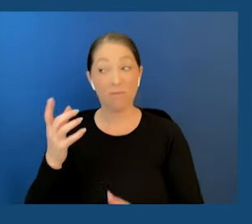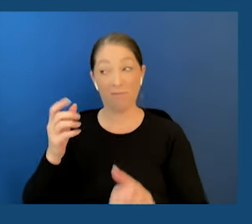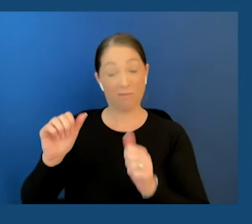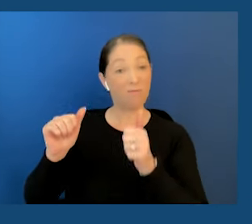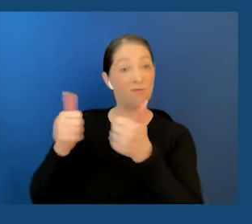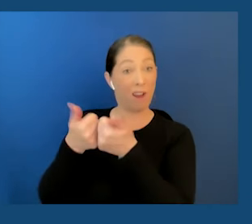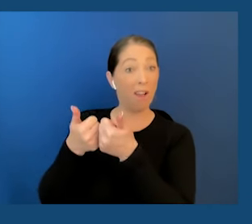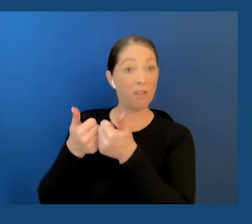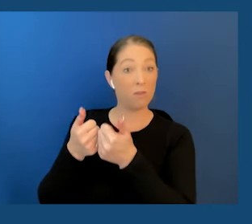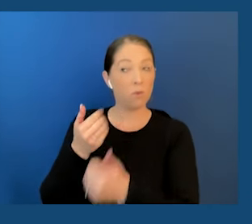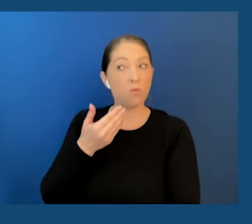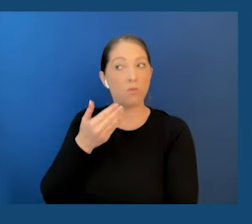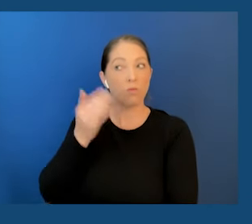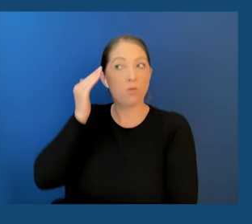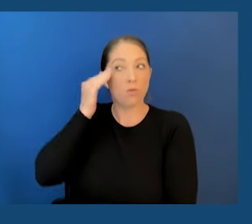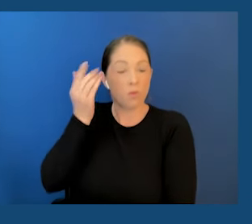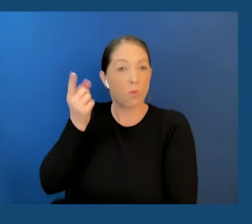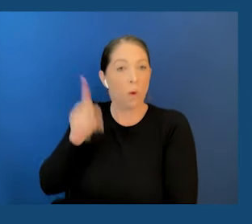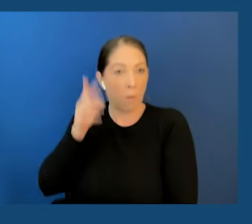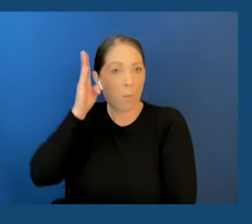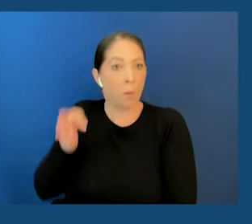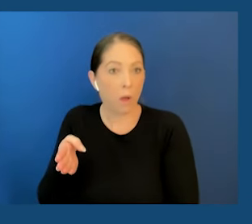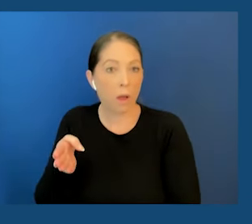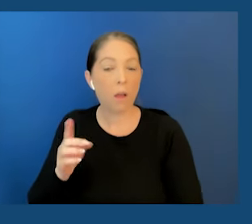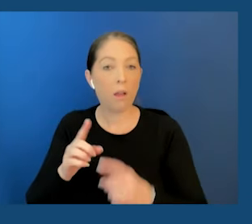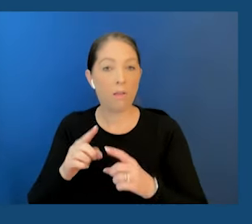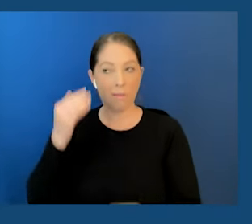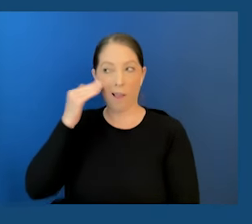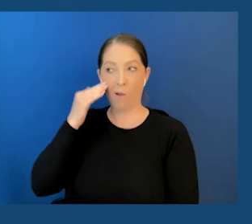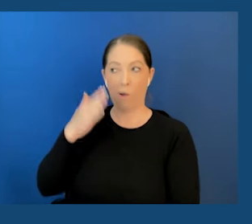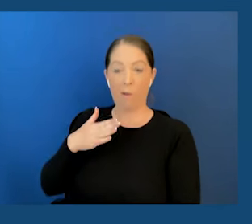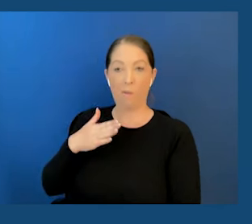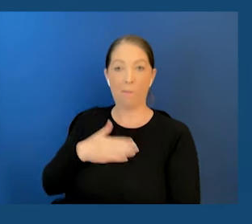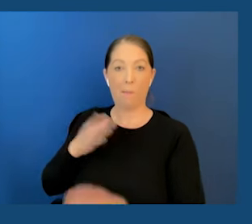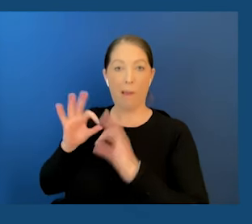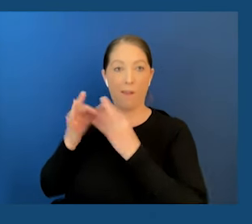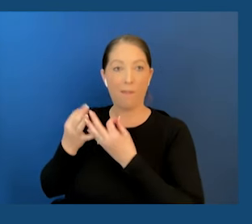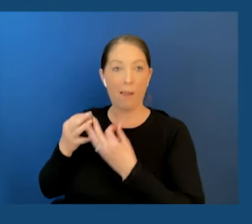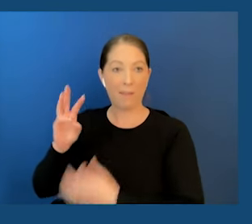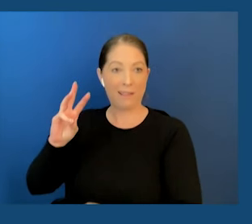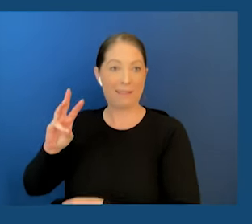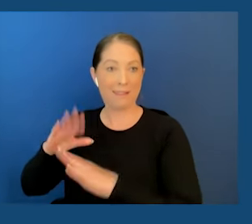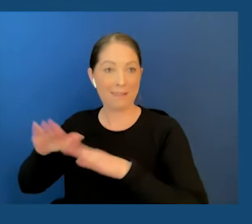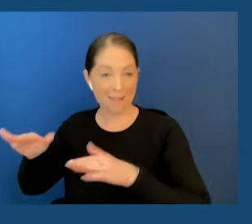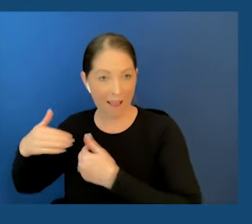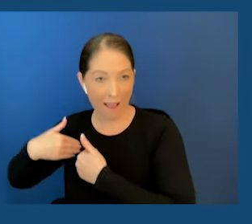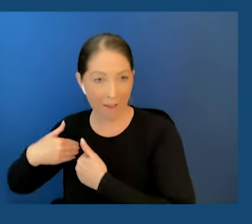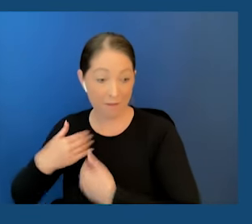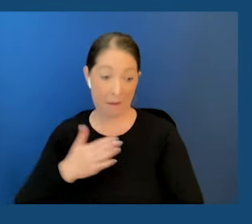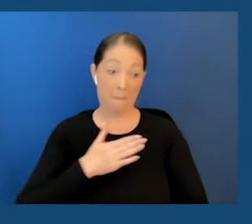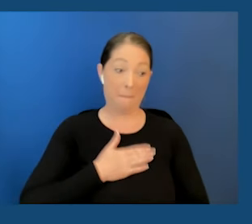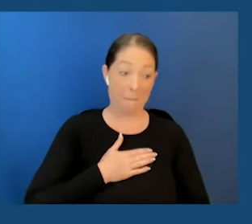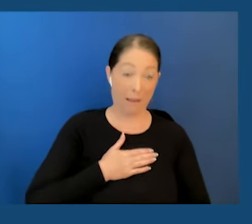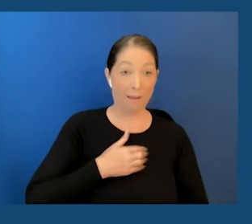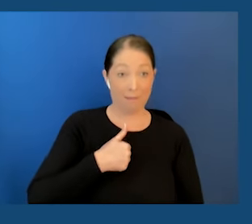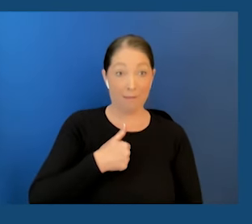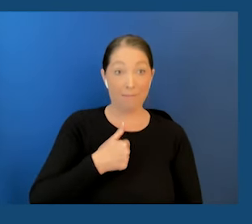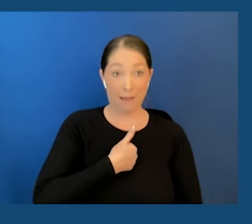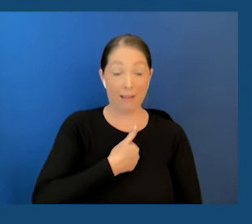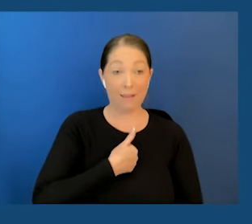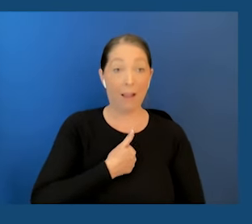coming. I knew I came from a family of six kids, and I only had two. And I only have one grandkid, just